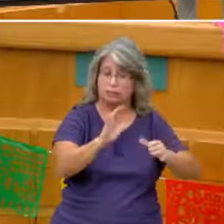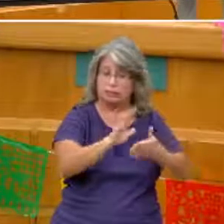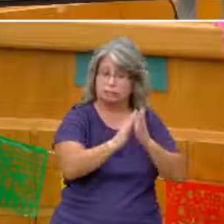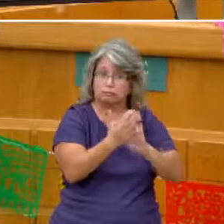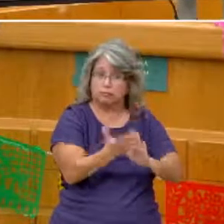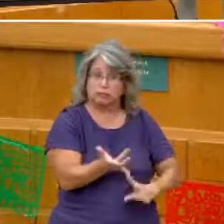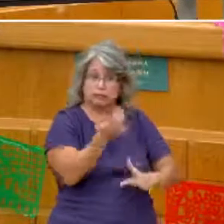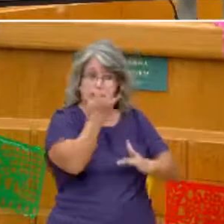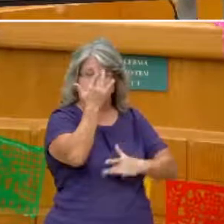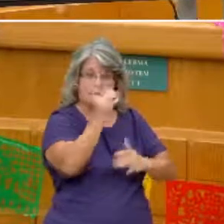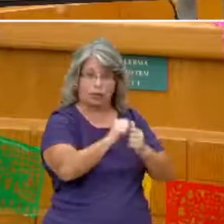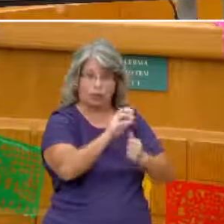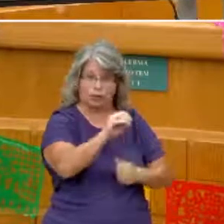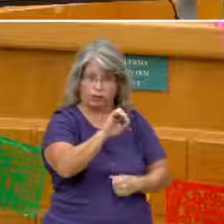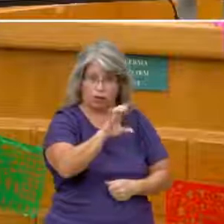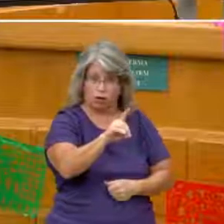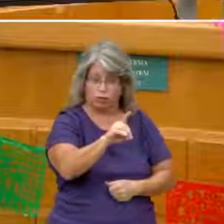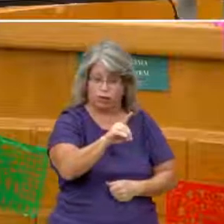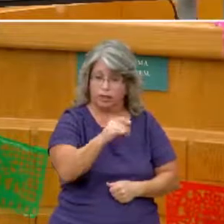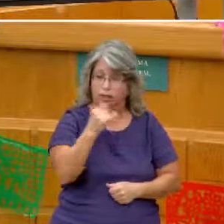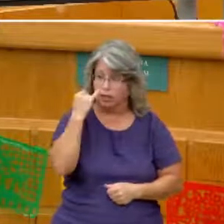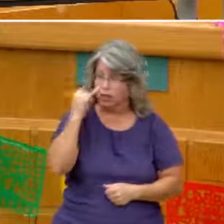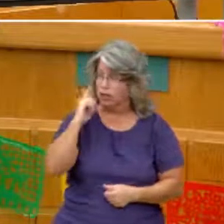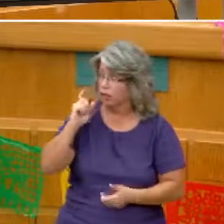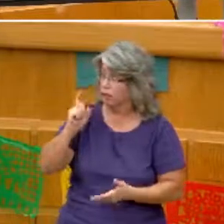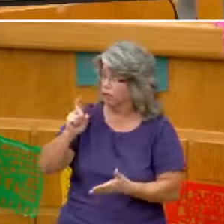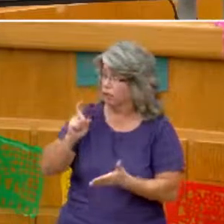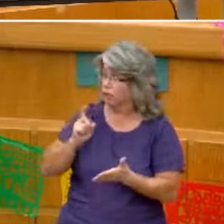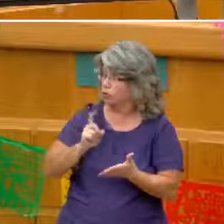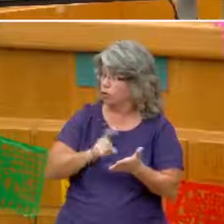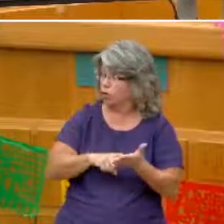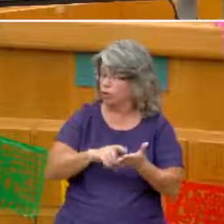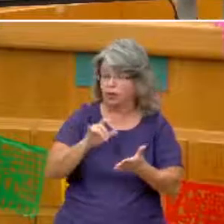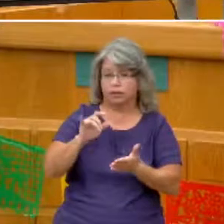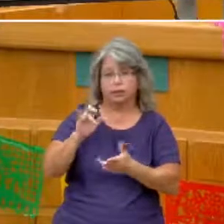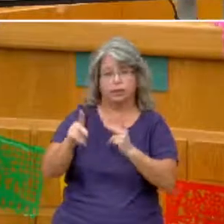these individuals were not vaccinated, and we have a total of